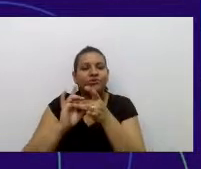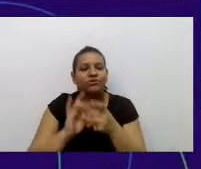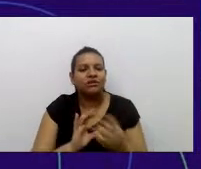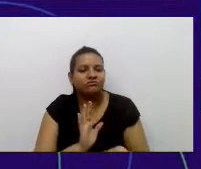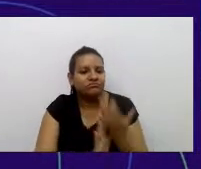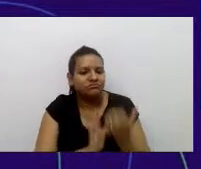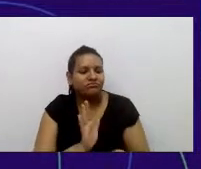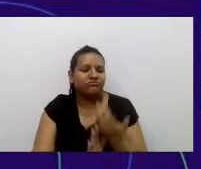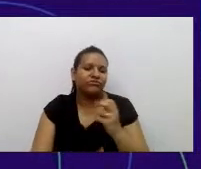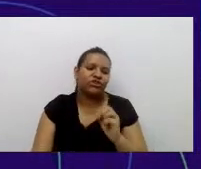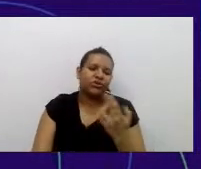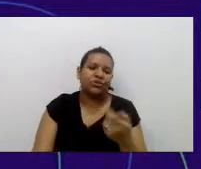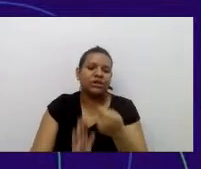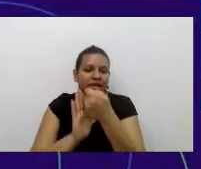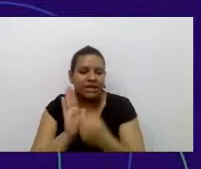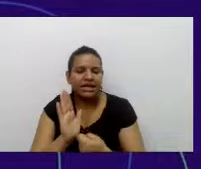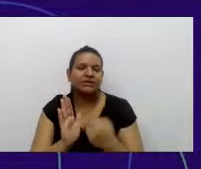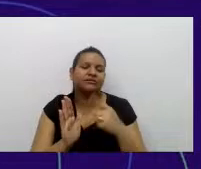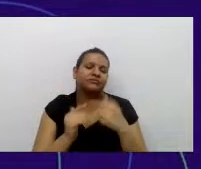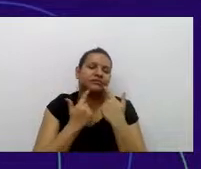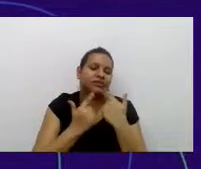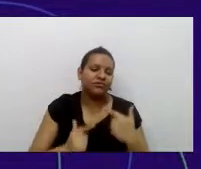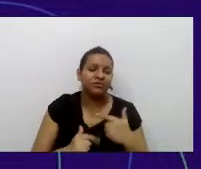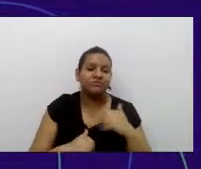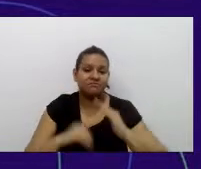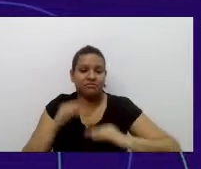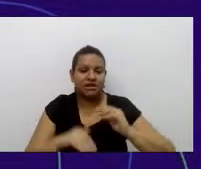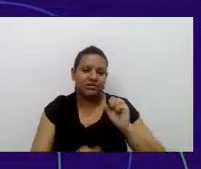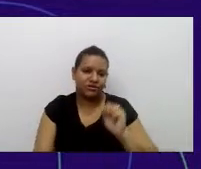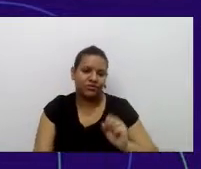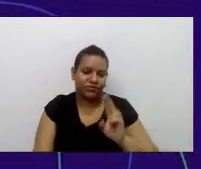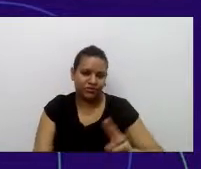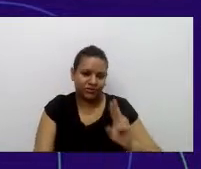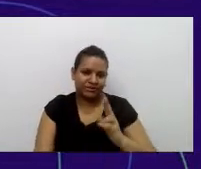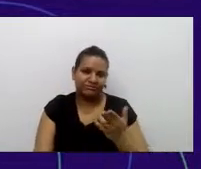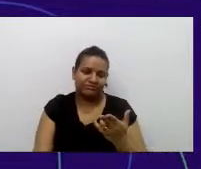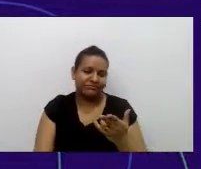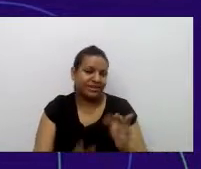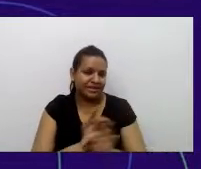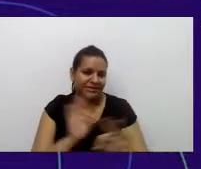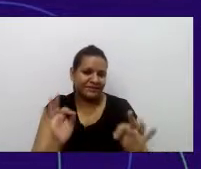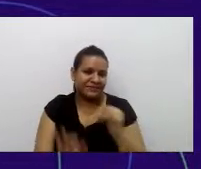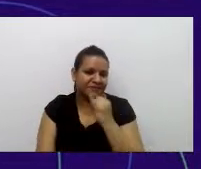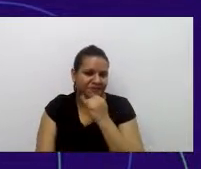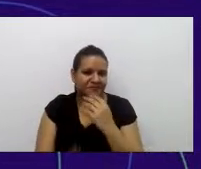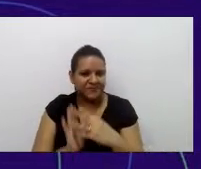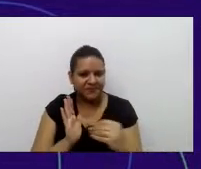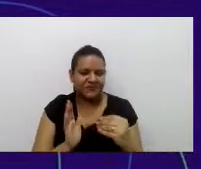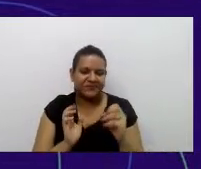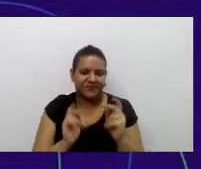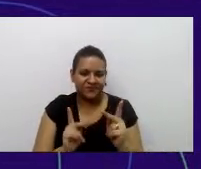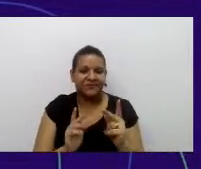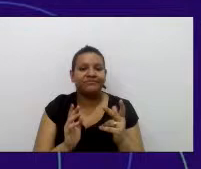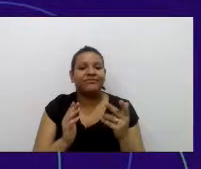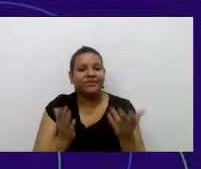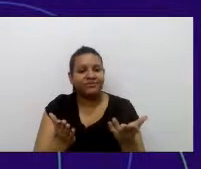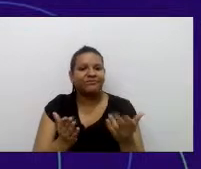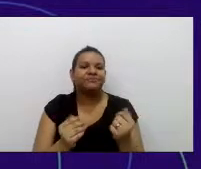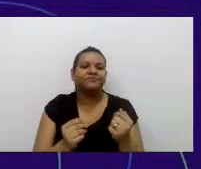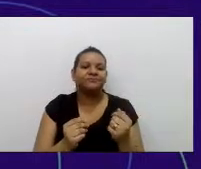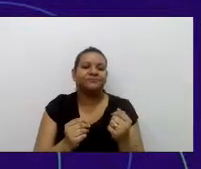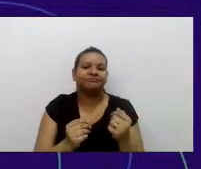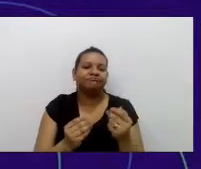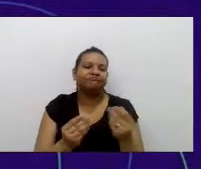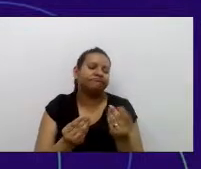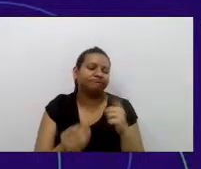practice. Excellent examples. All right. So what would you say are some takeaways from all the ideas we've